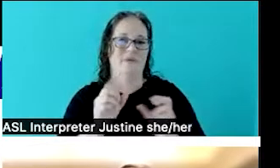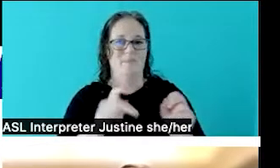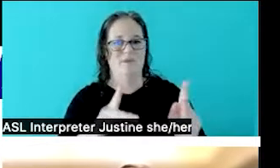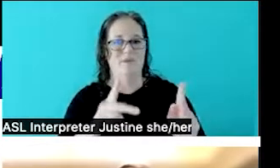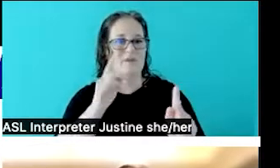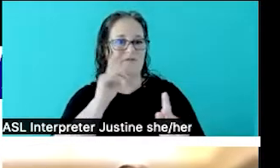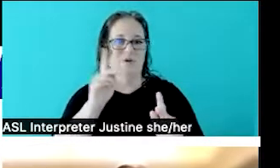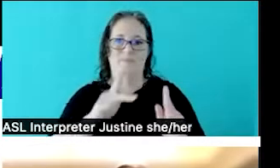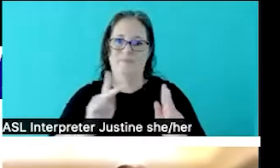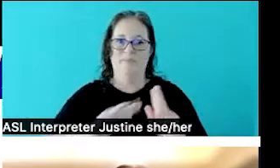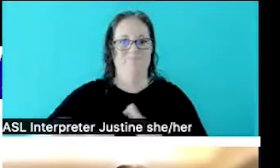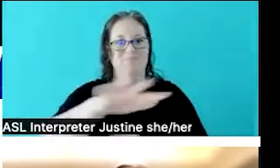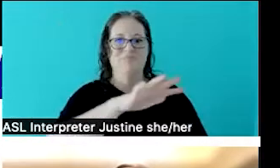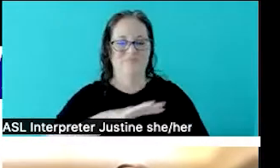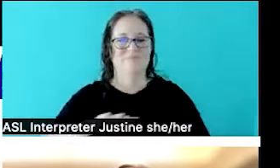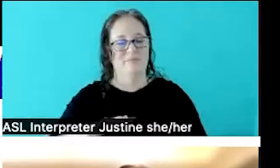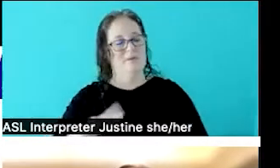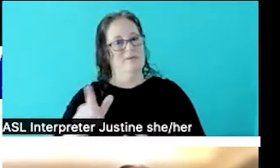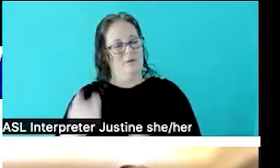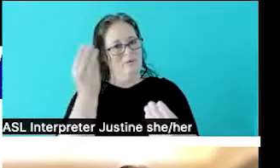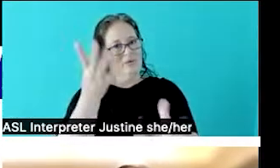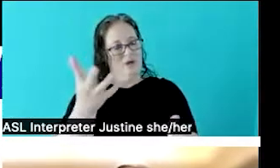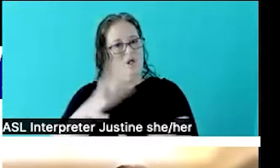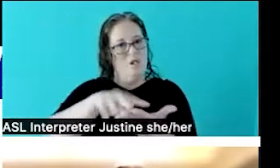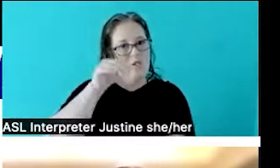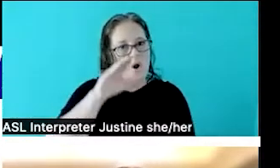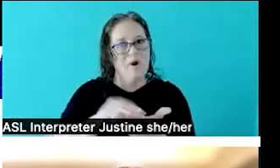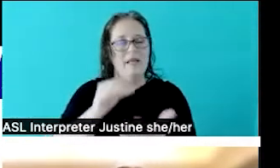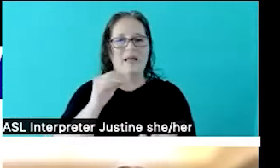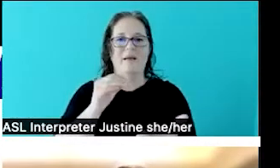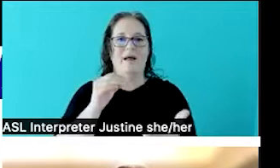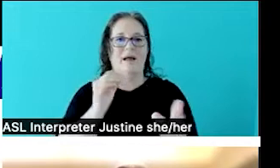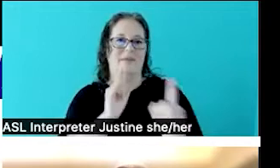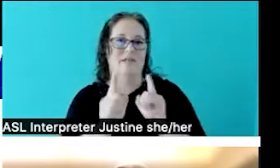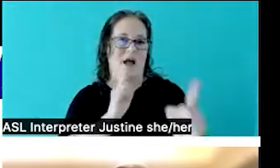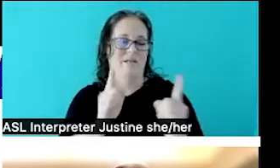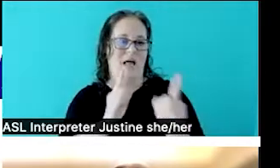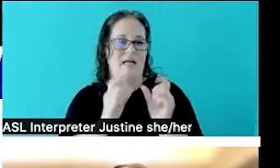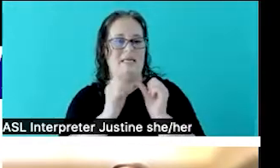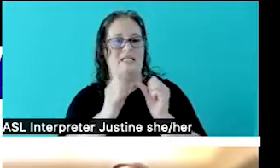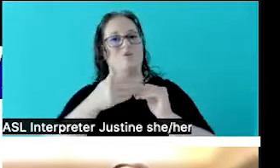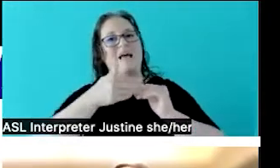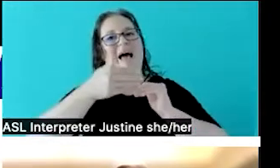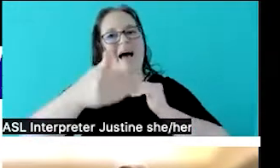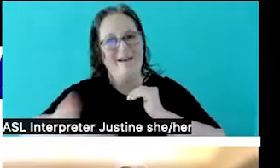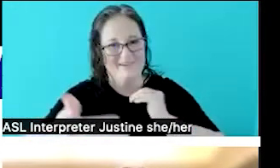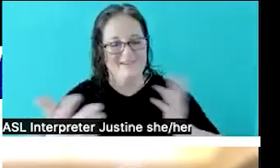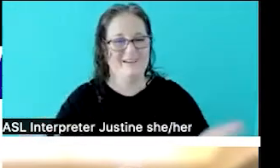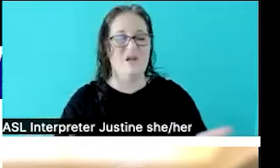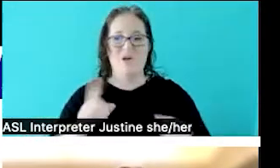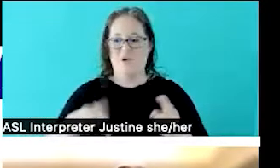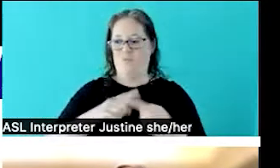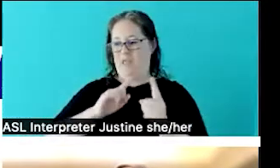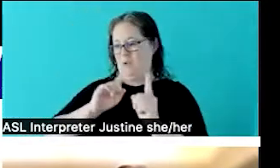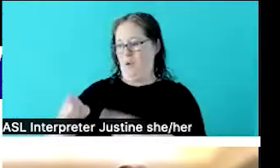the learning and the dialogue continues after the conference. Once you attend the conference, you are a member